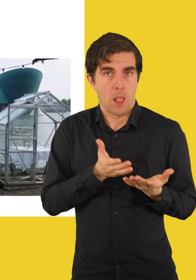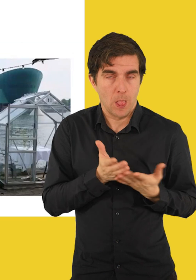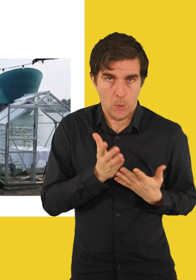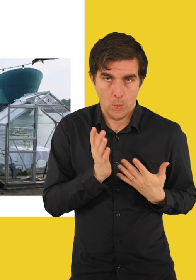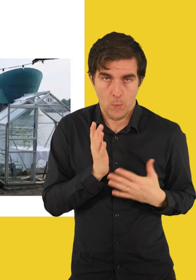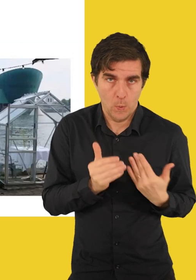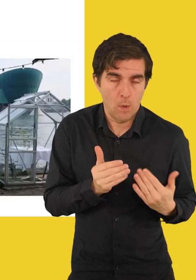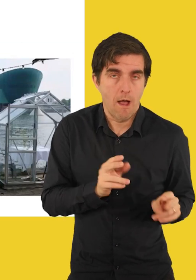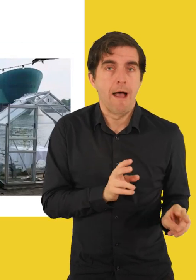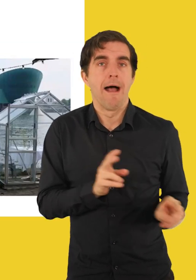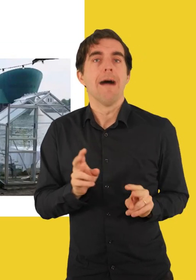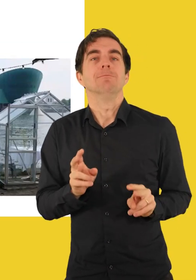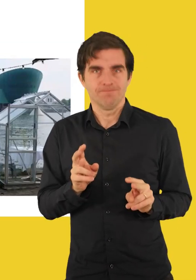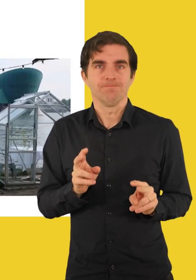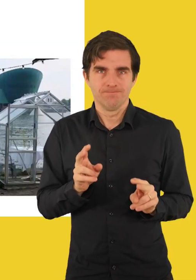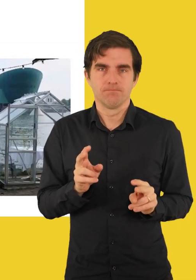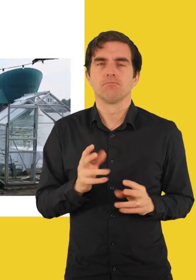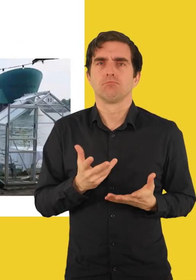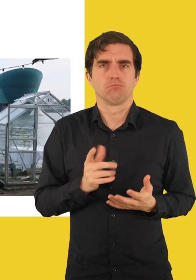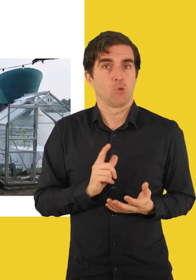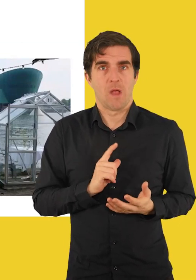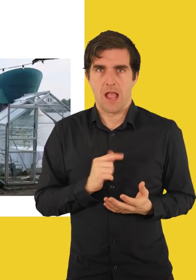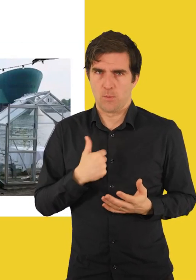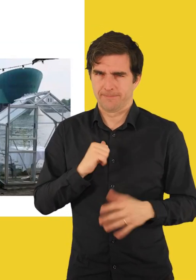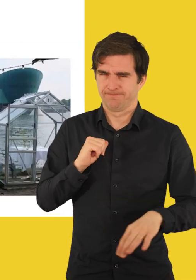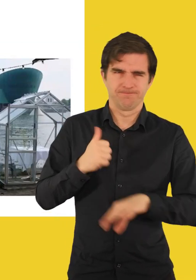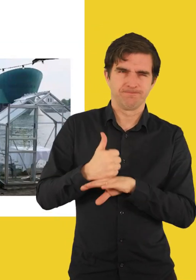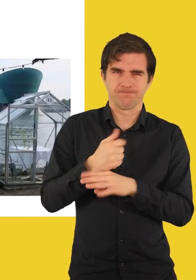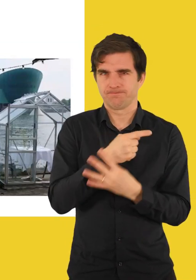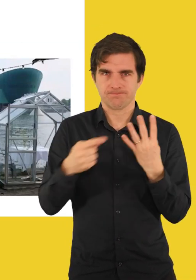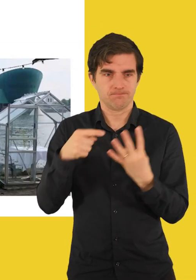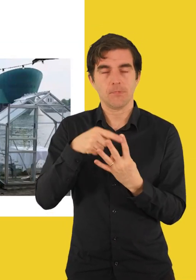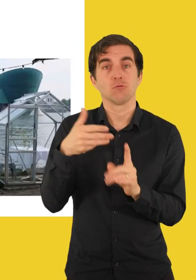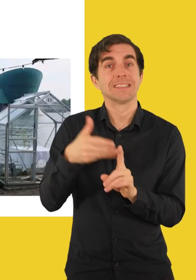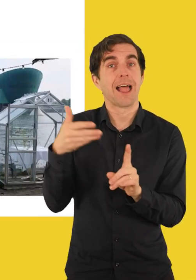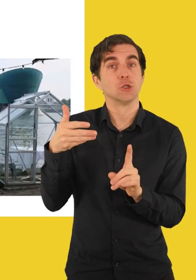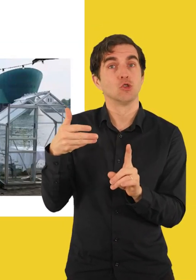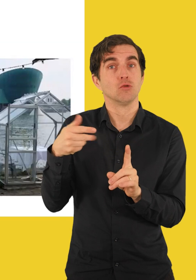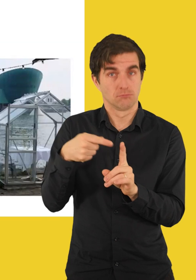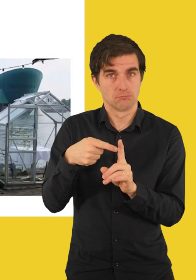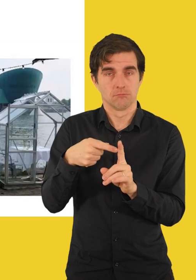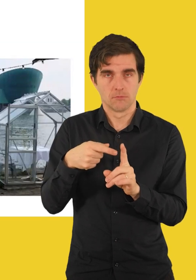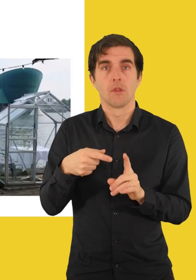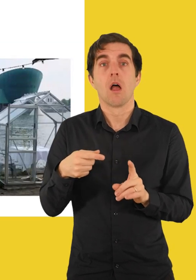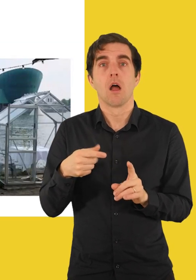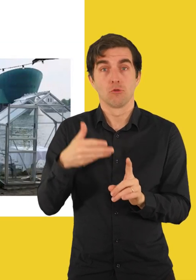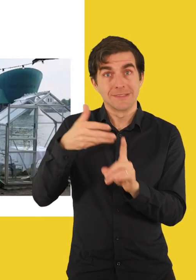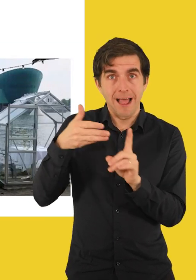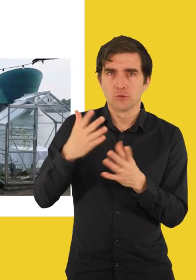to experience. And that's why we're now setting it on the first place,